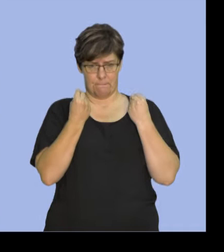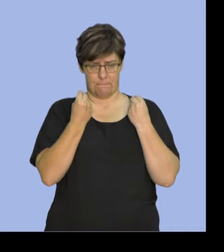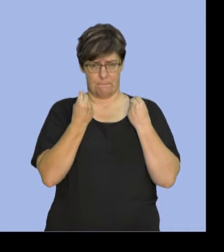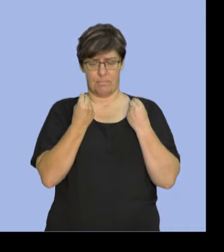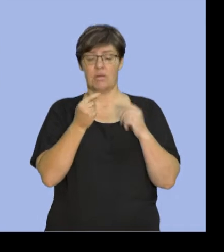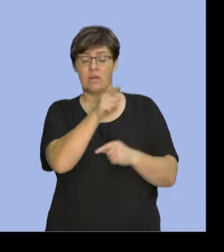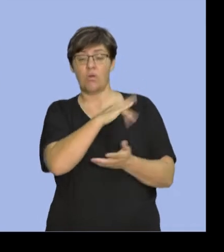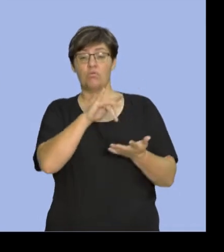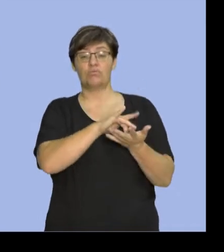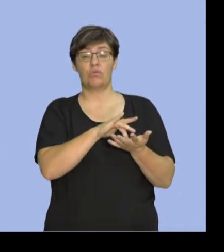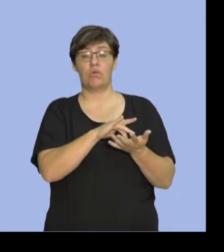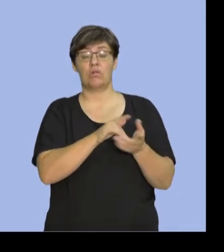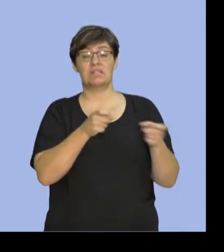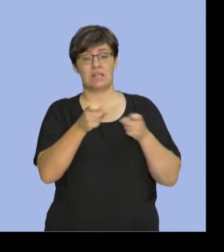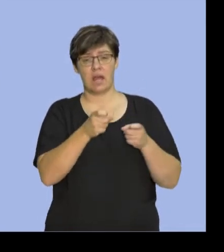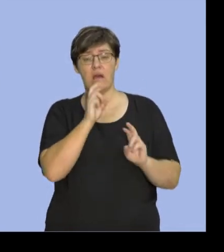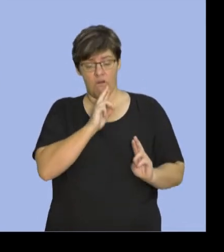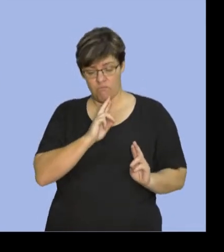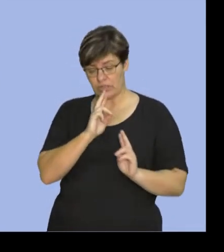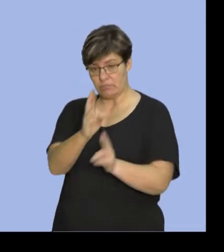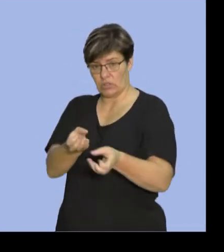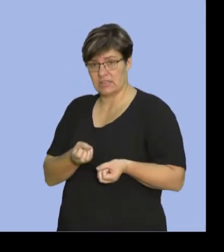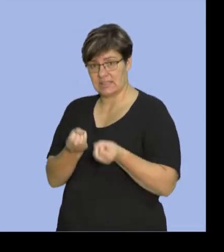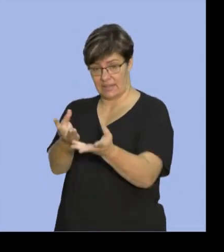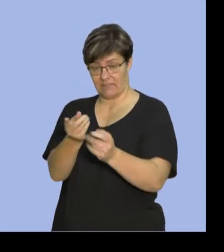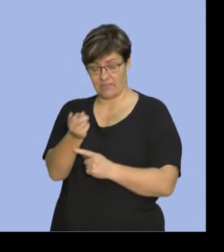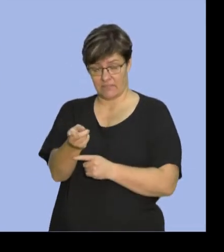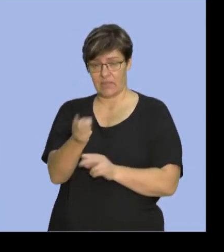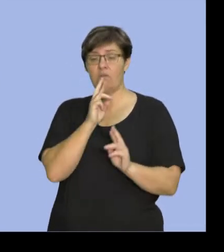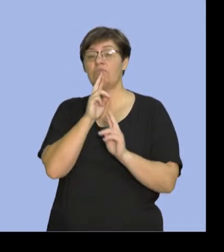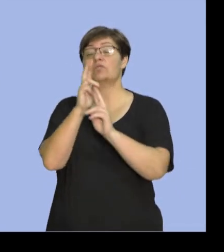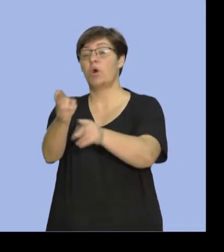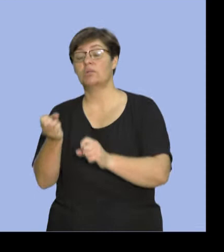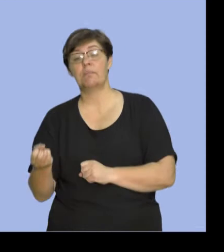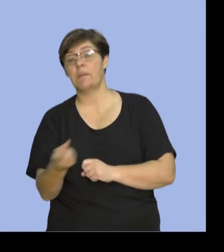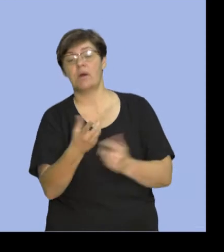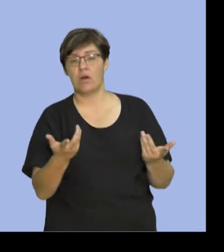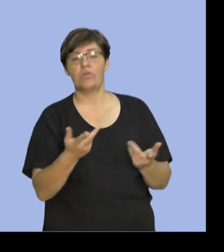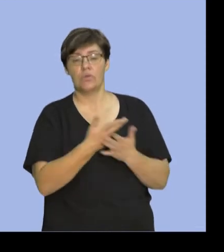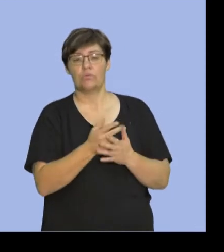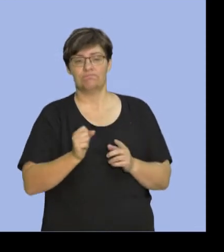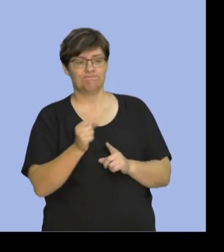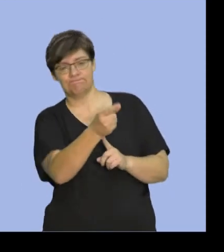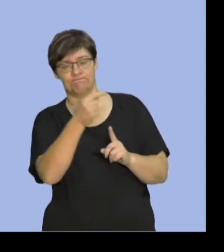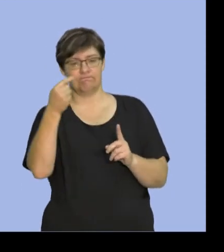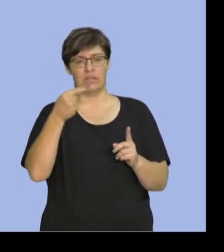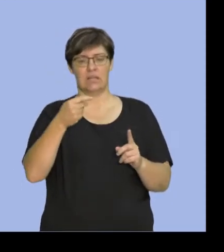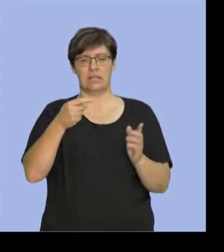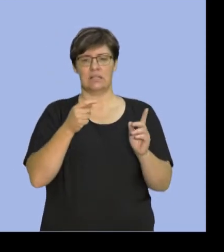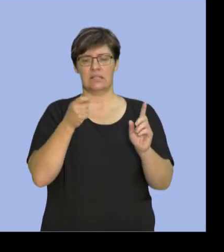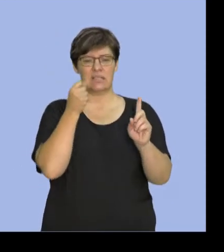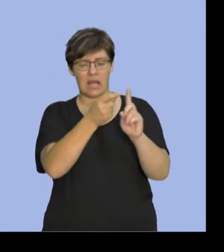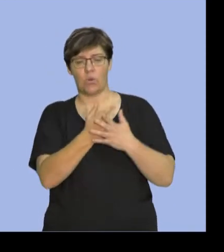center then sends a response, and that response is sent via a message to a target organ or the effector